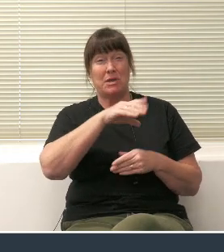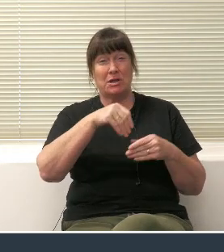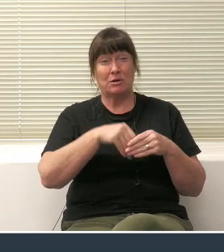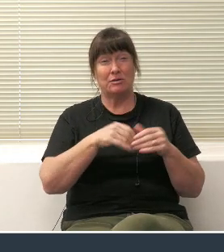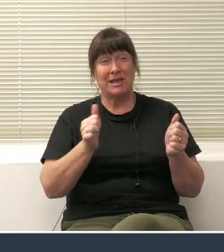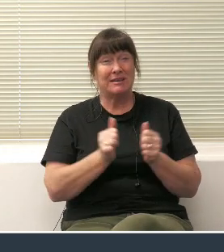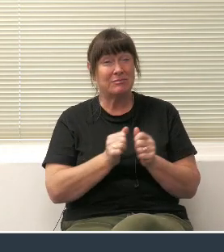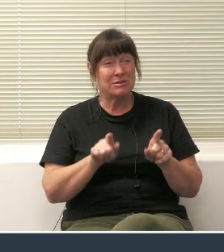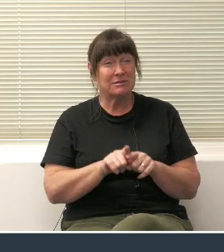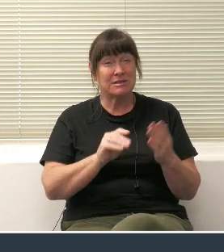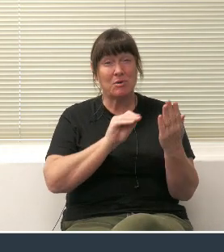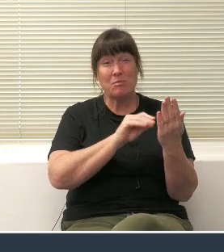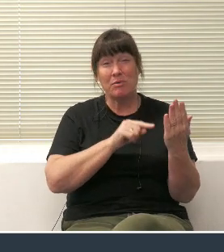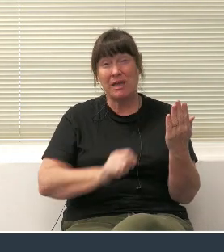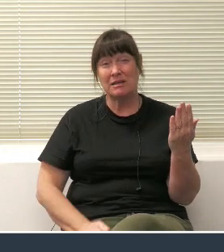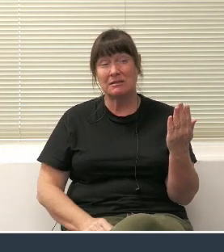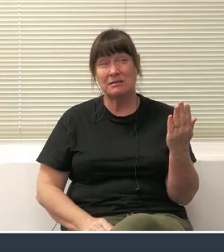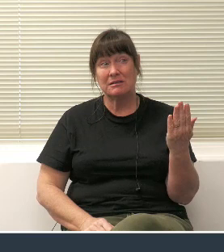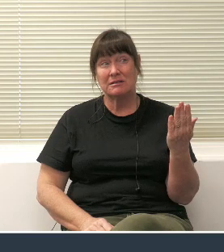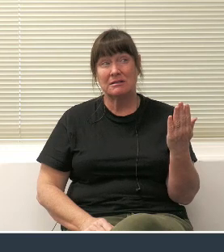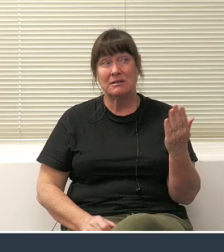in our resolution?